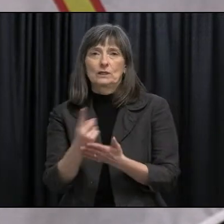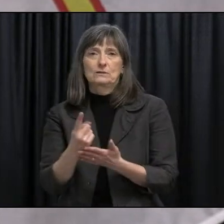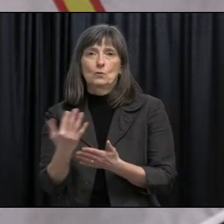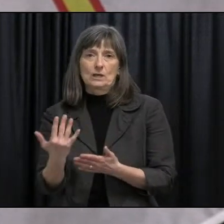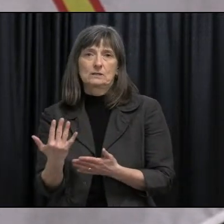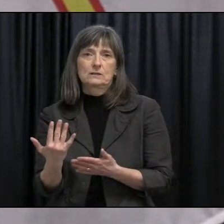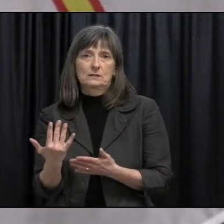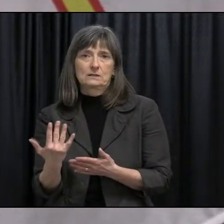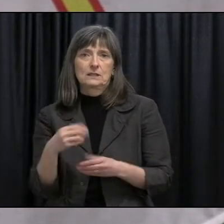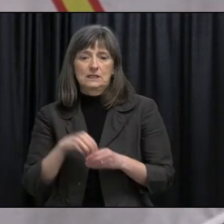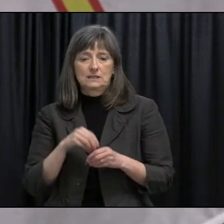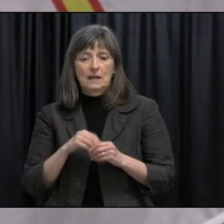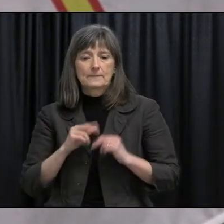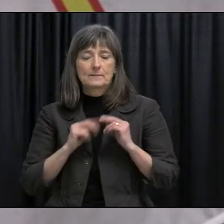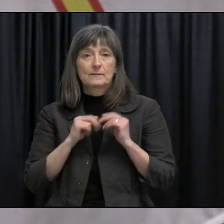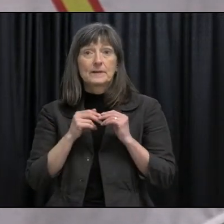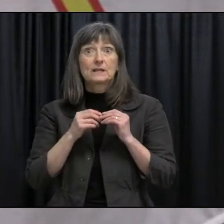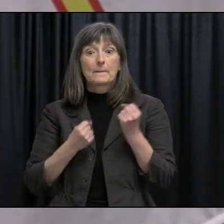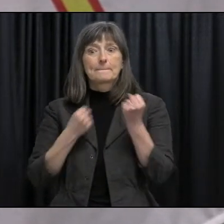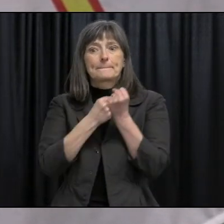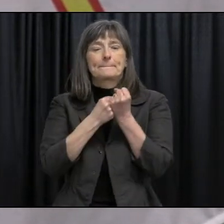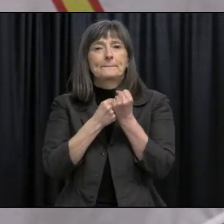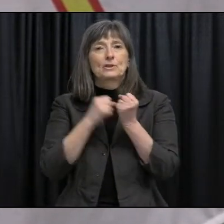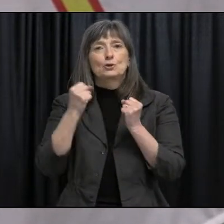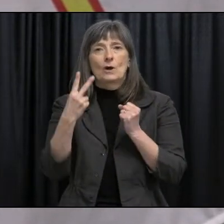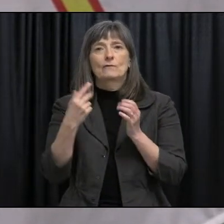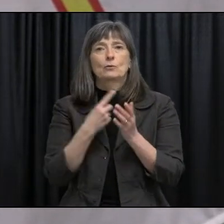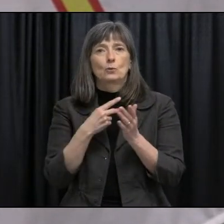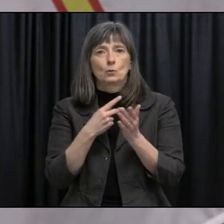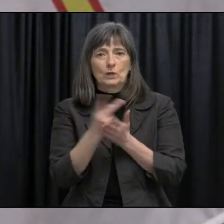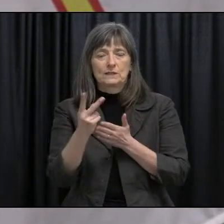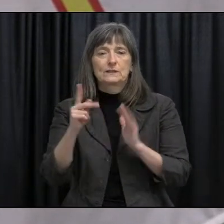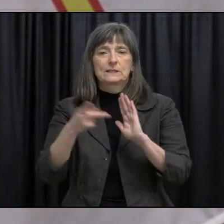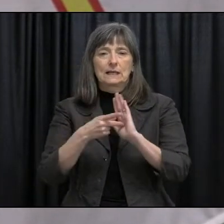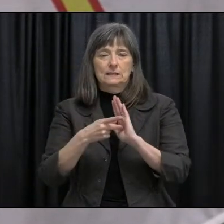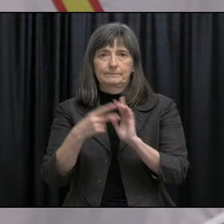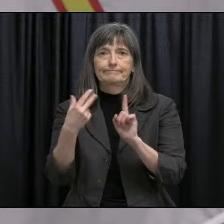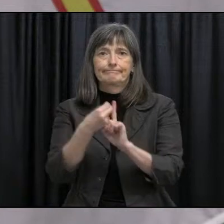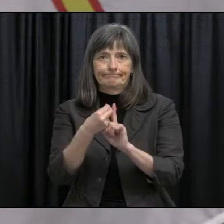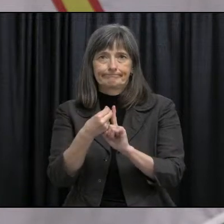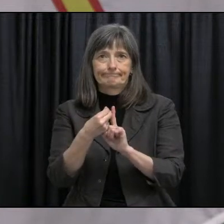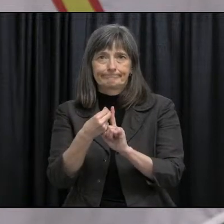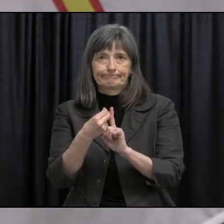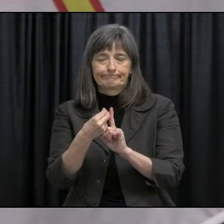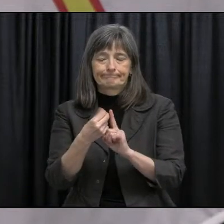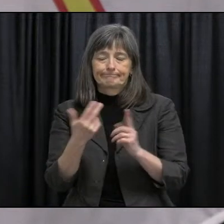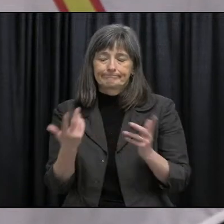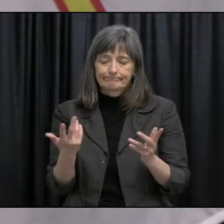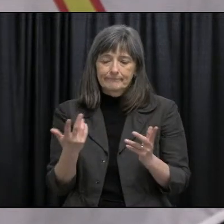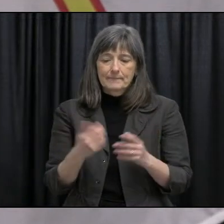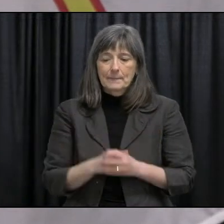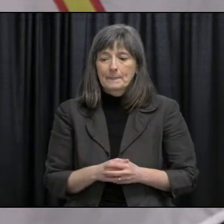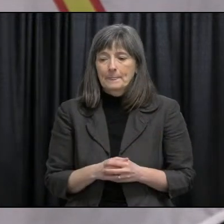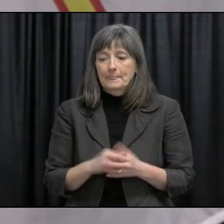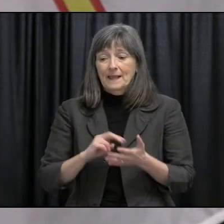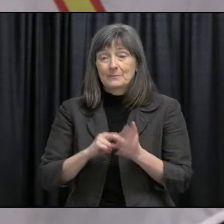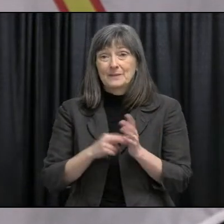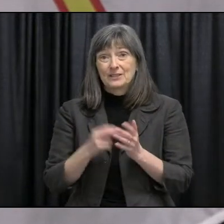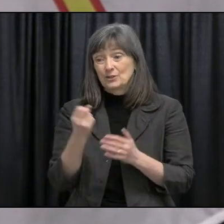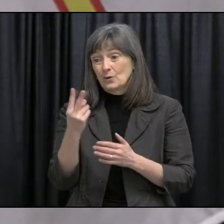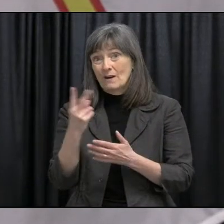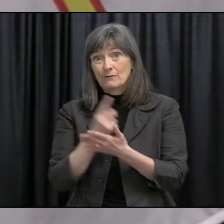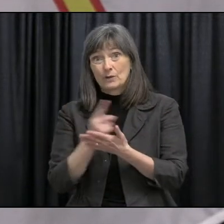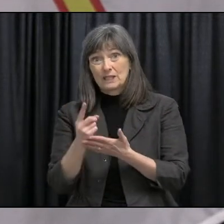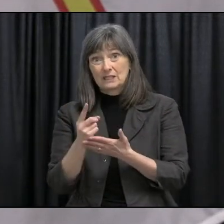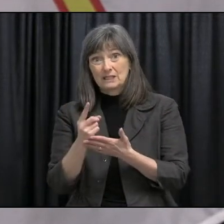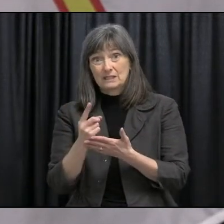that people can get the best response possible out of that vaccine. And so unfortunately that 12 weeks won't be up by